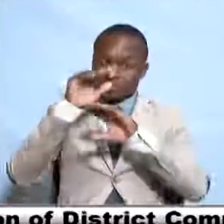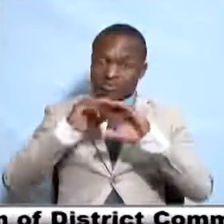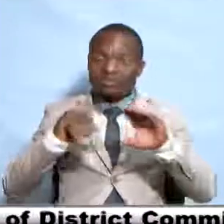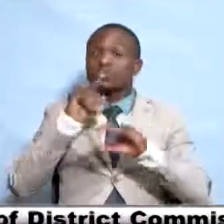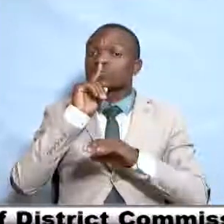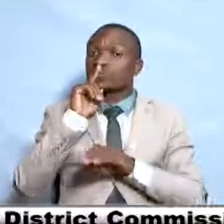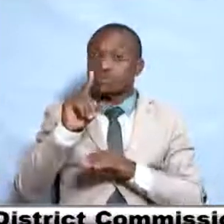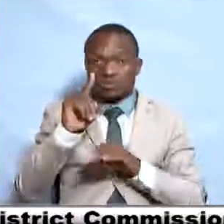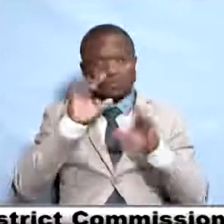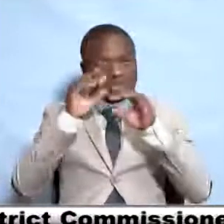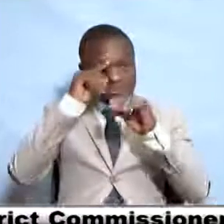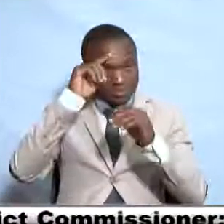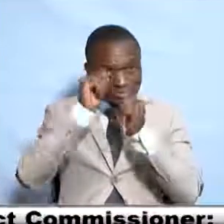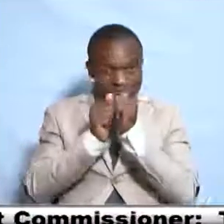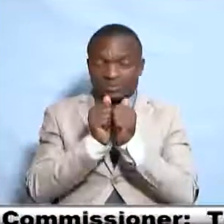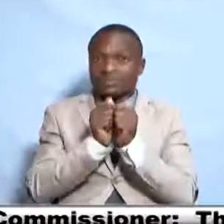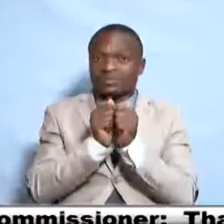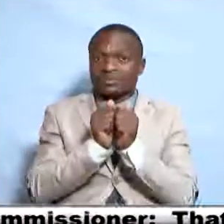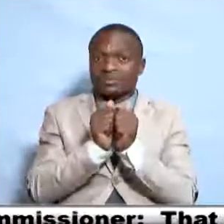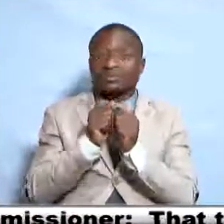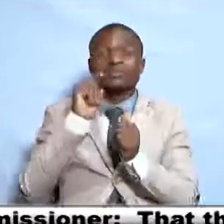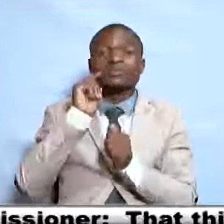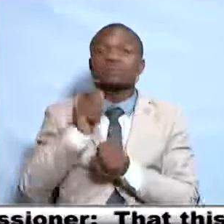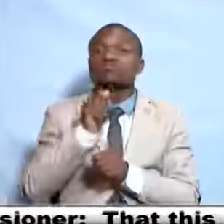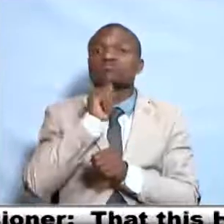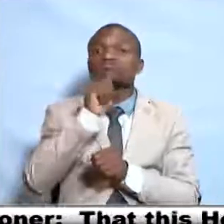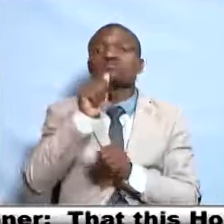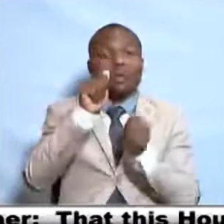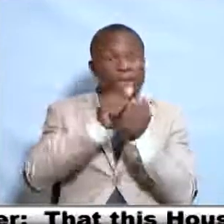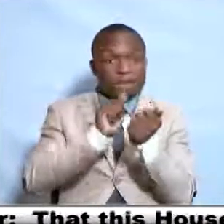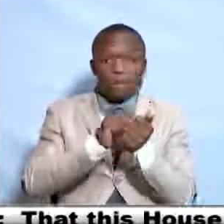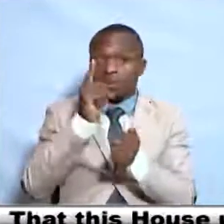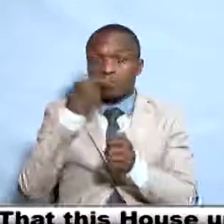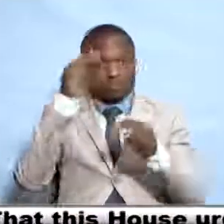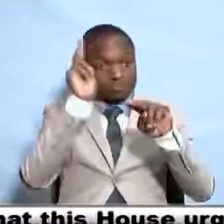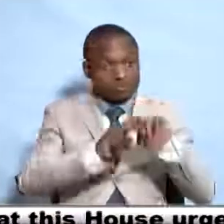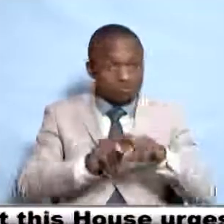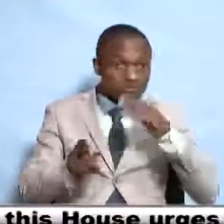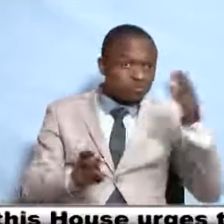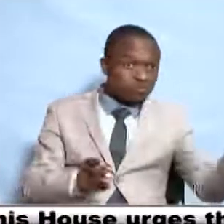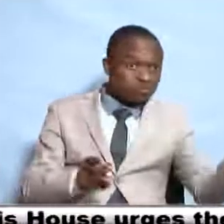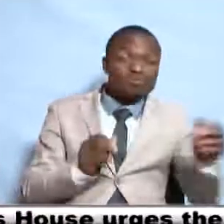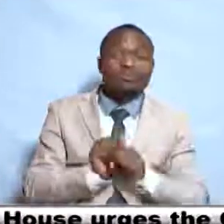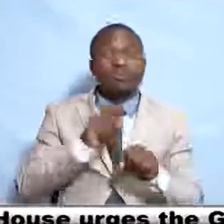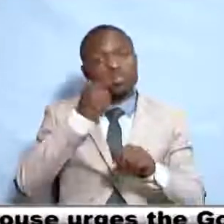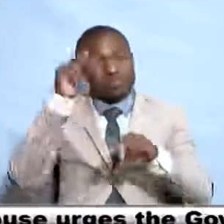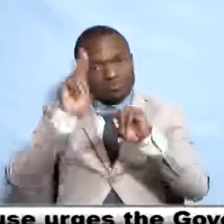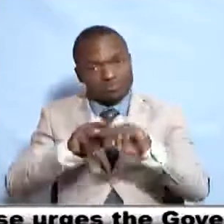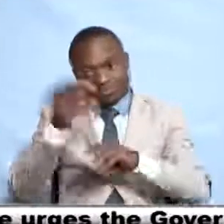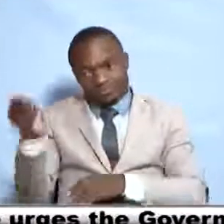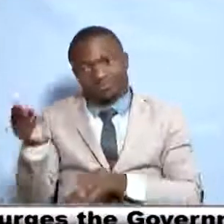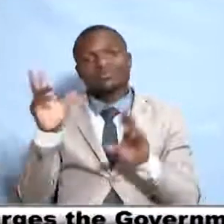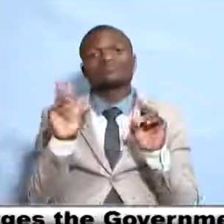frank conversation because it should not be about who is seated on the left and who is seated on the